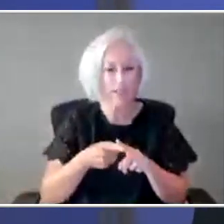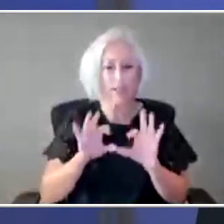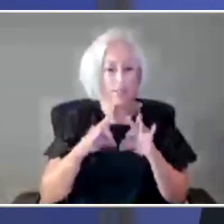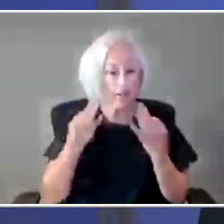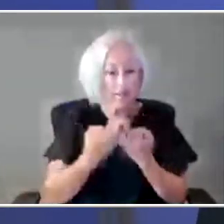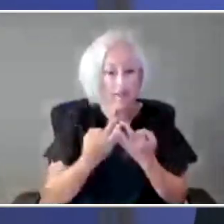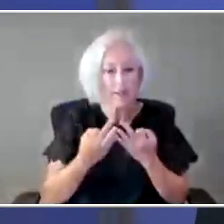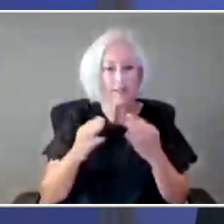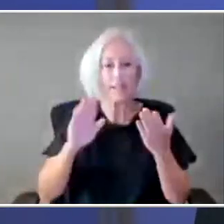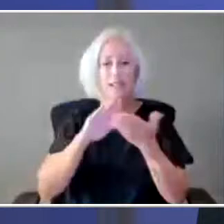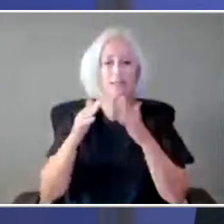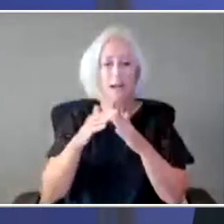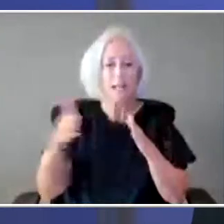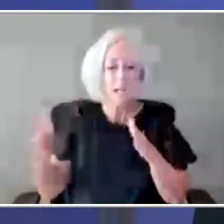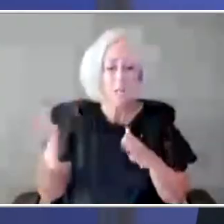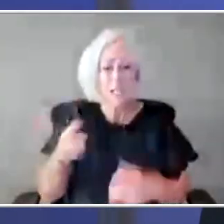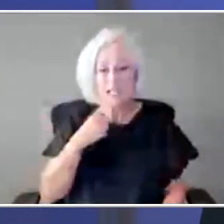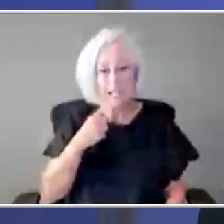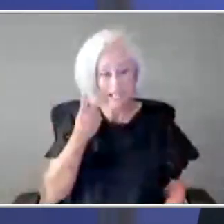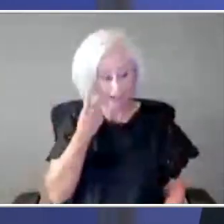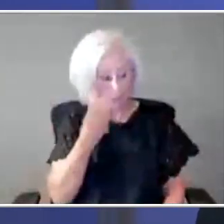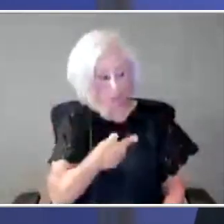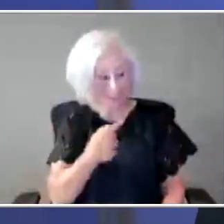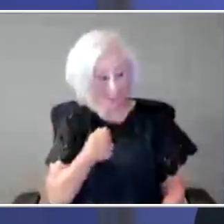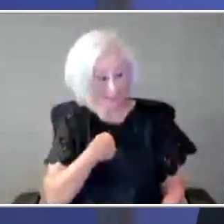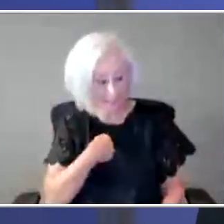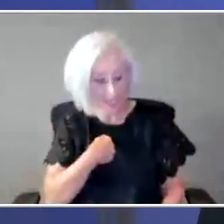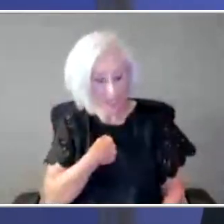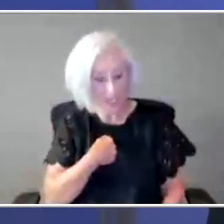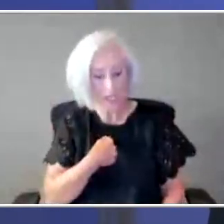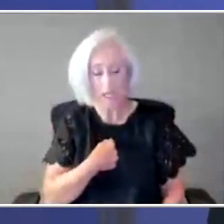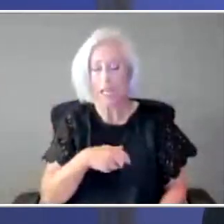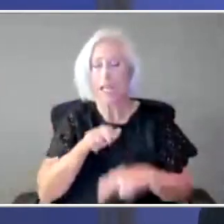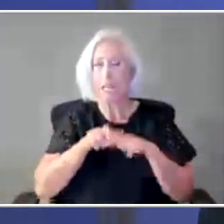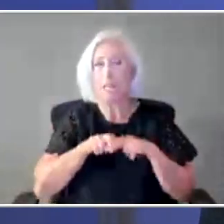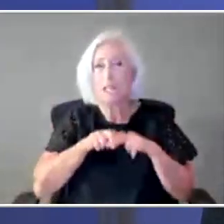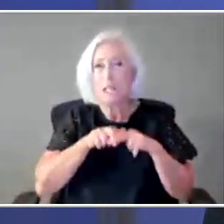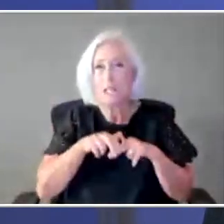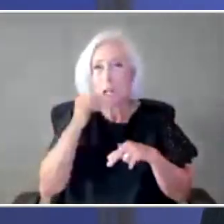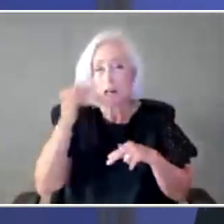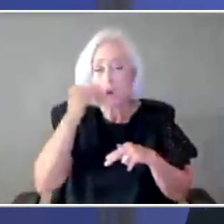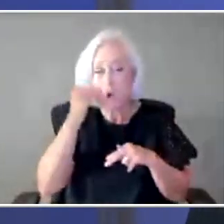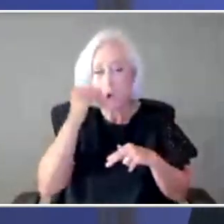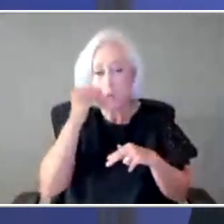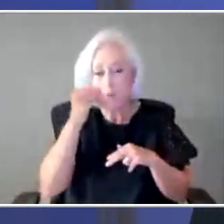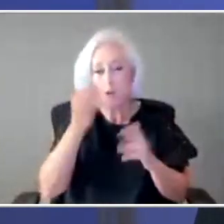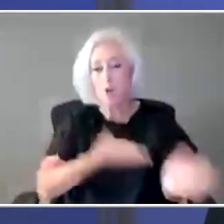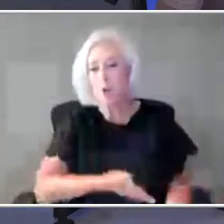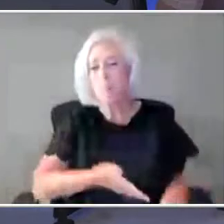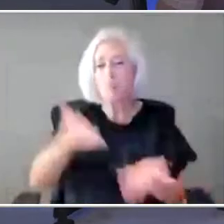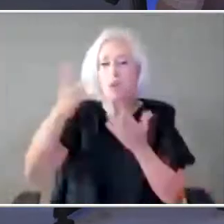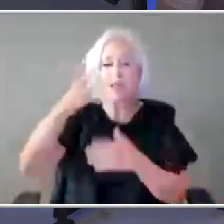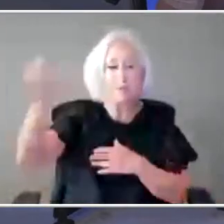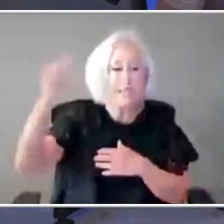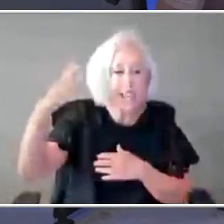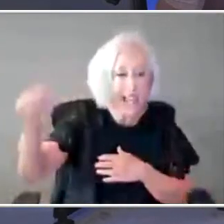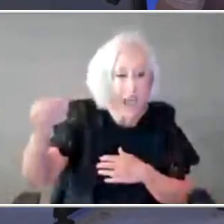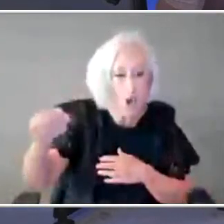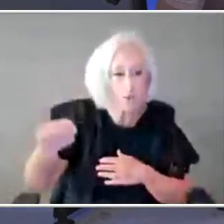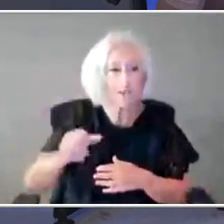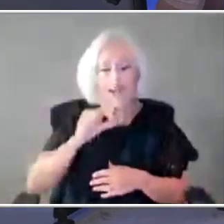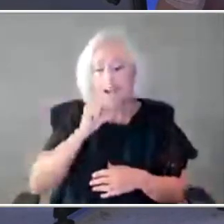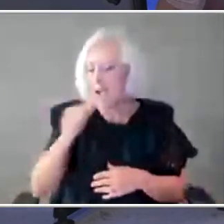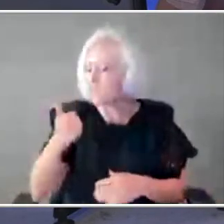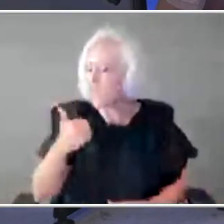may be weak at that point, not be able to do much, but put me in the car so I can get out and see things. You're not the cancer girl. I love when you said